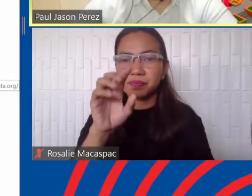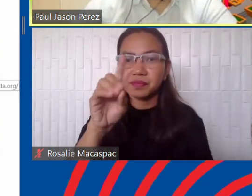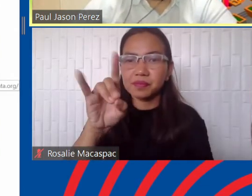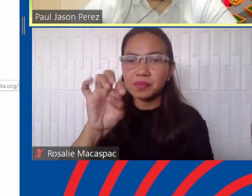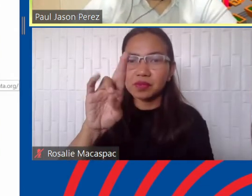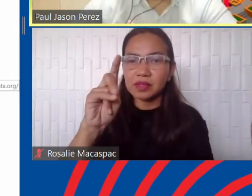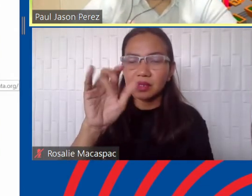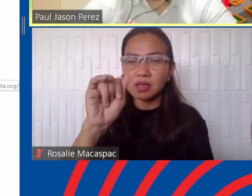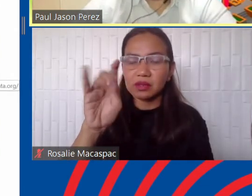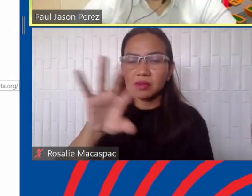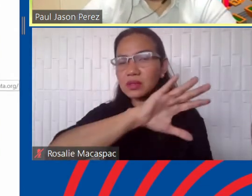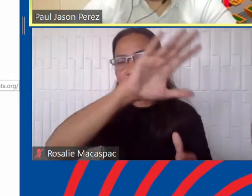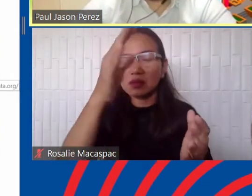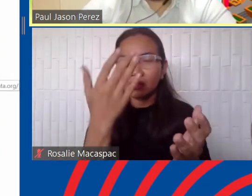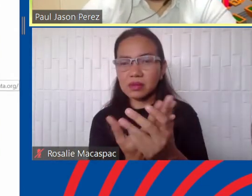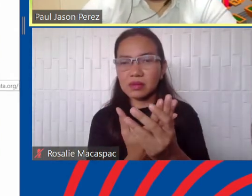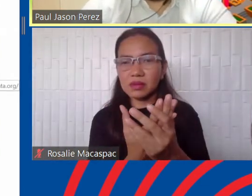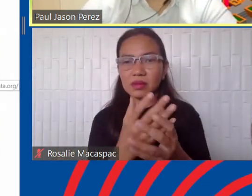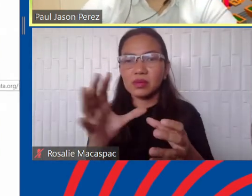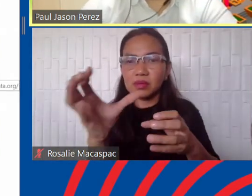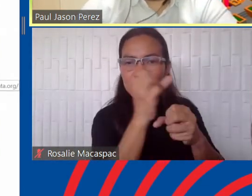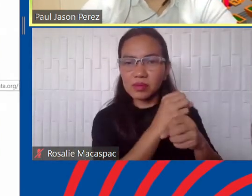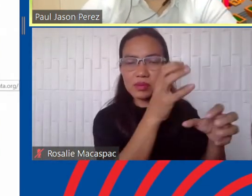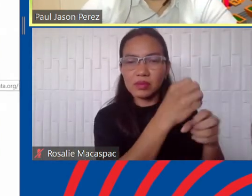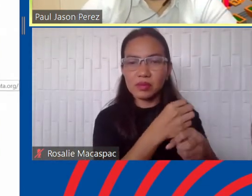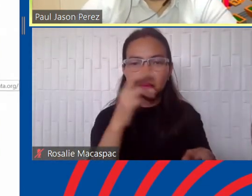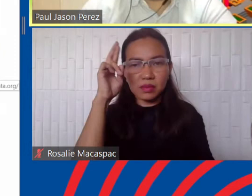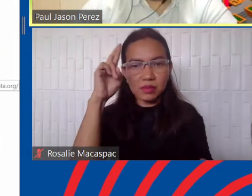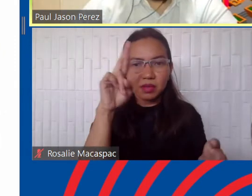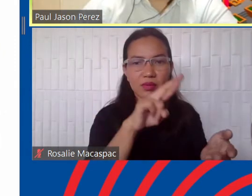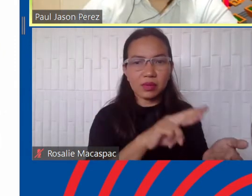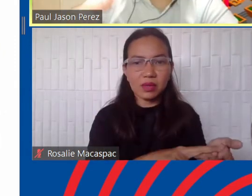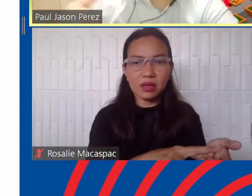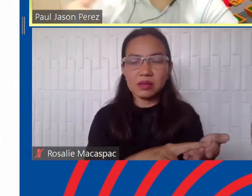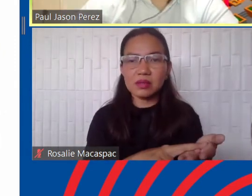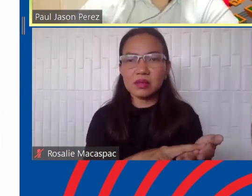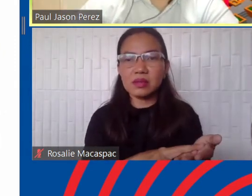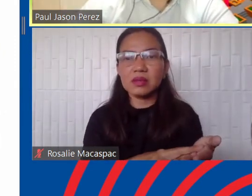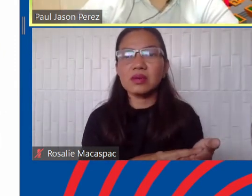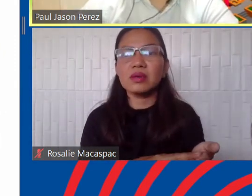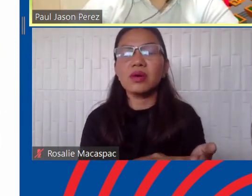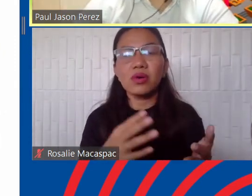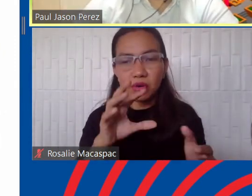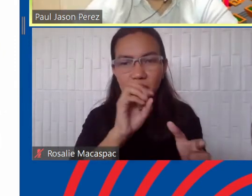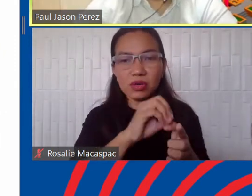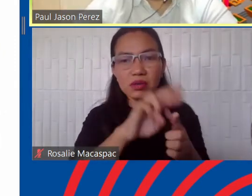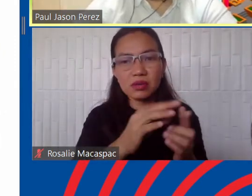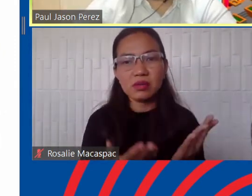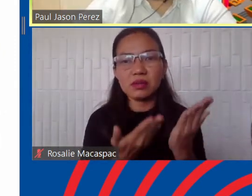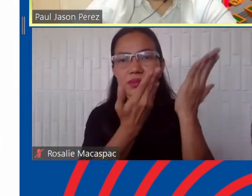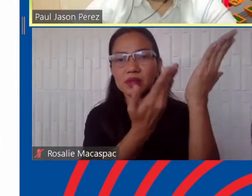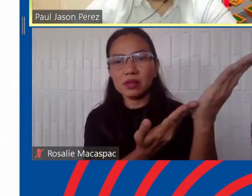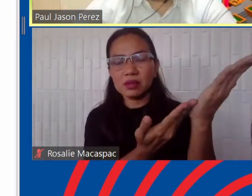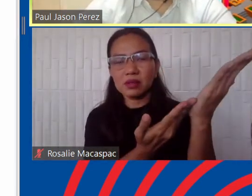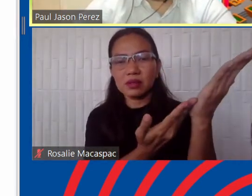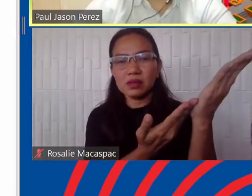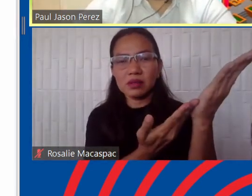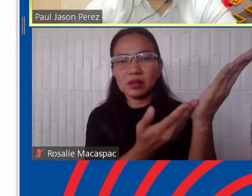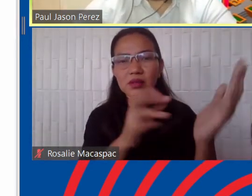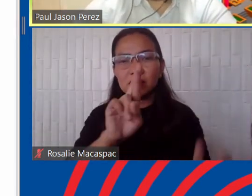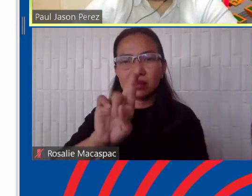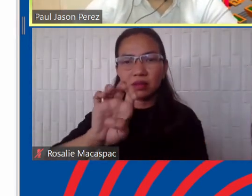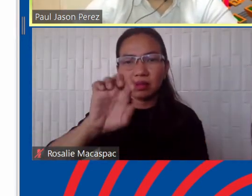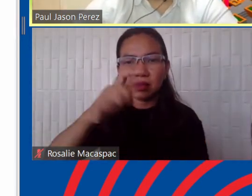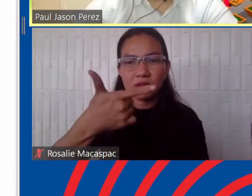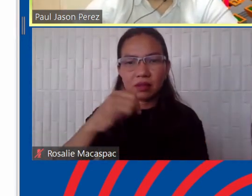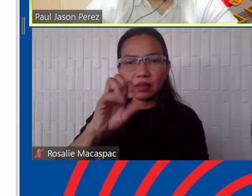the research data repositories that are recognized or have submitted in this registry. And this is actually